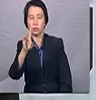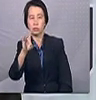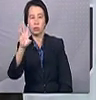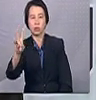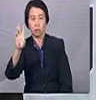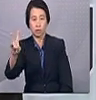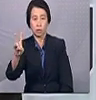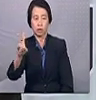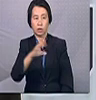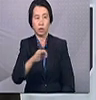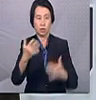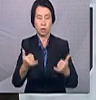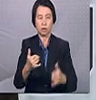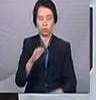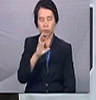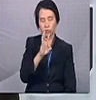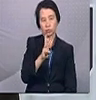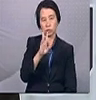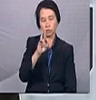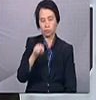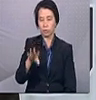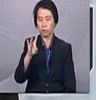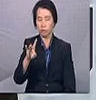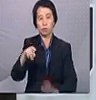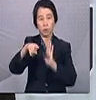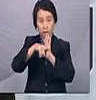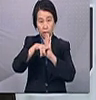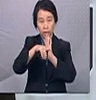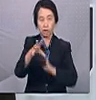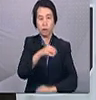39,877, so about 76.78 negative,